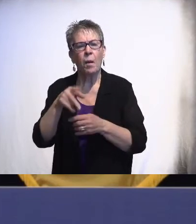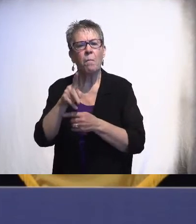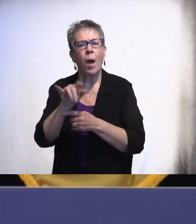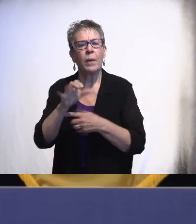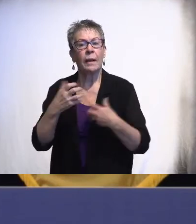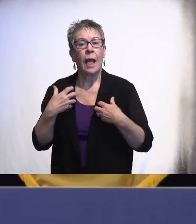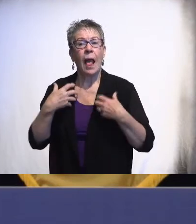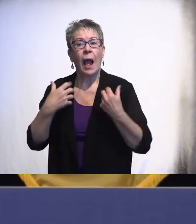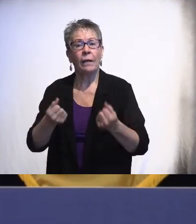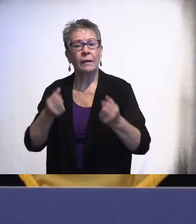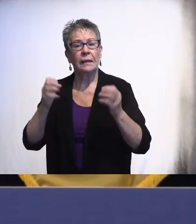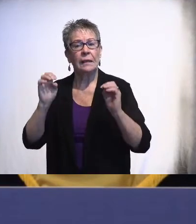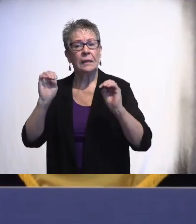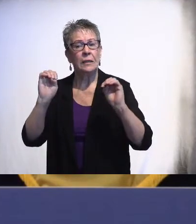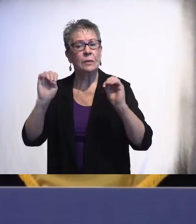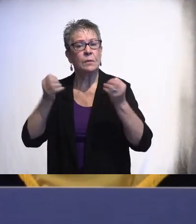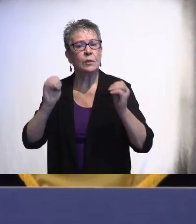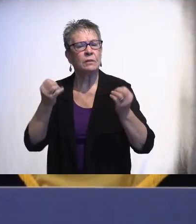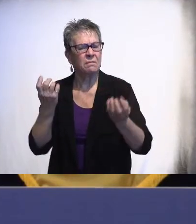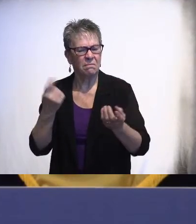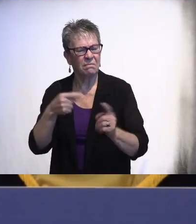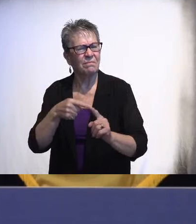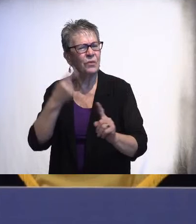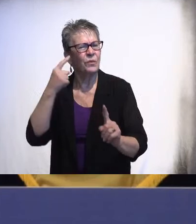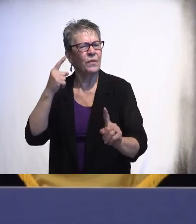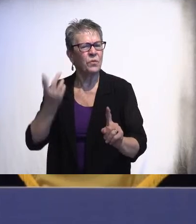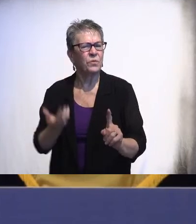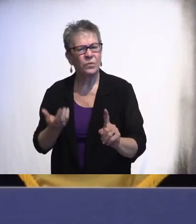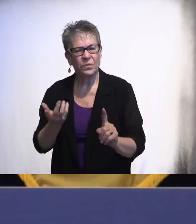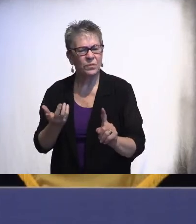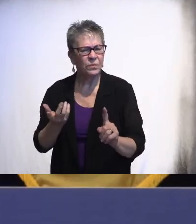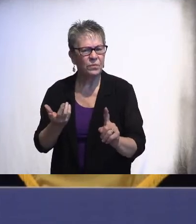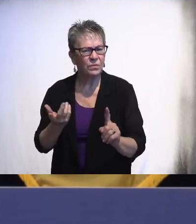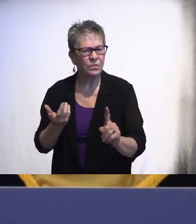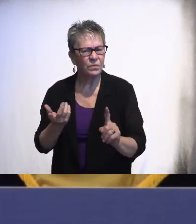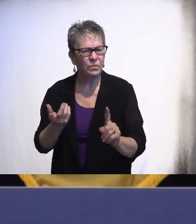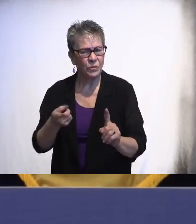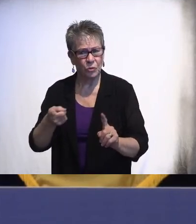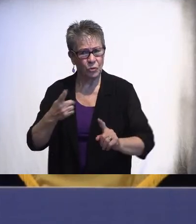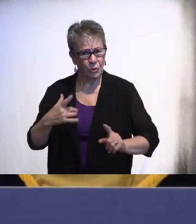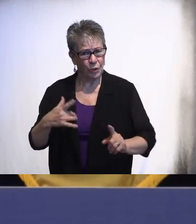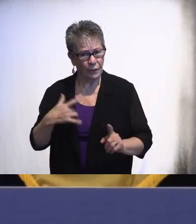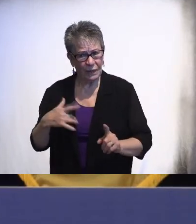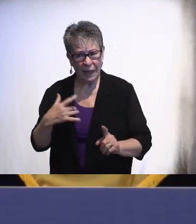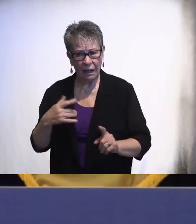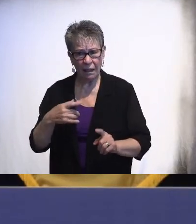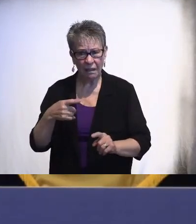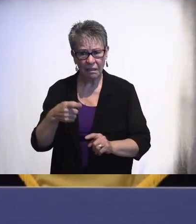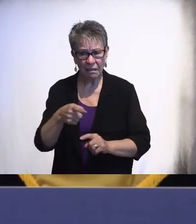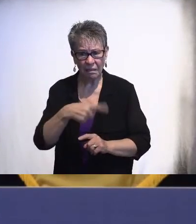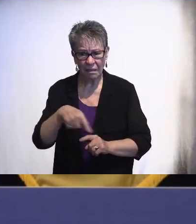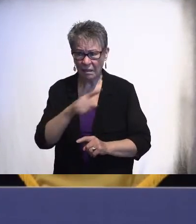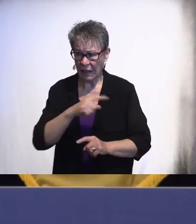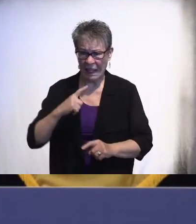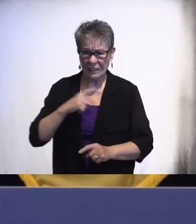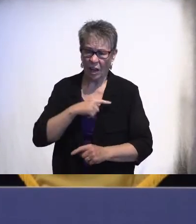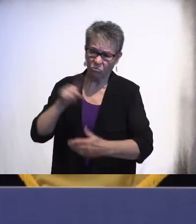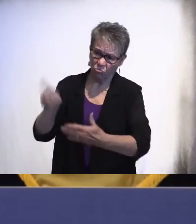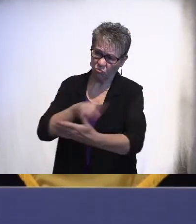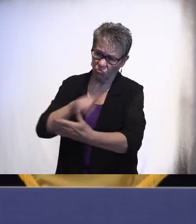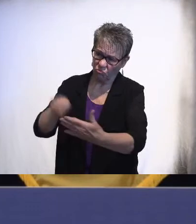of blowback from legislators, including from your own party, as you continue to extend this pandemic executive